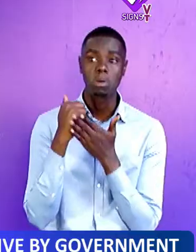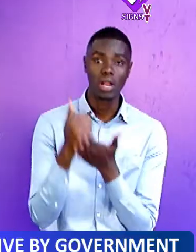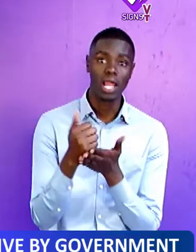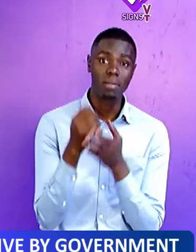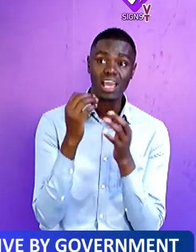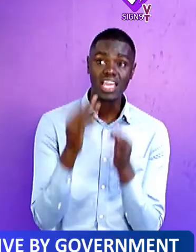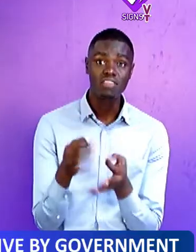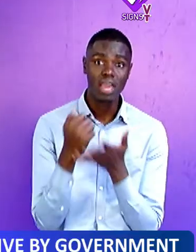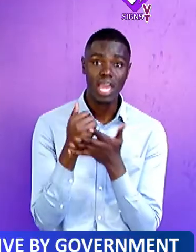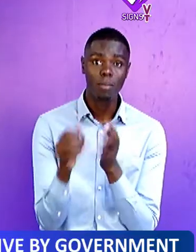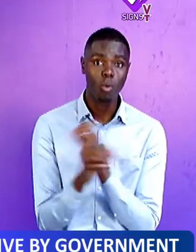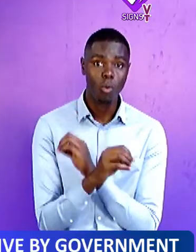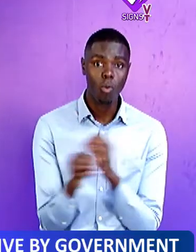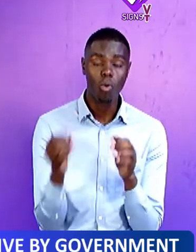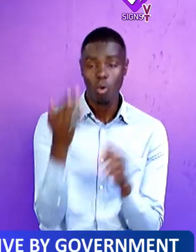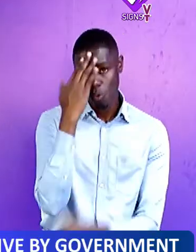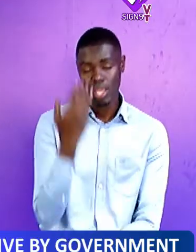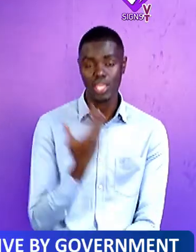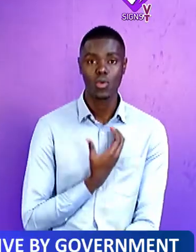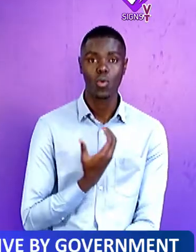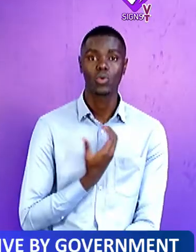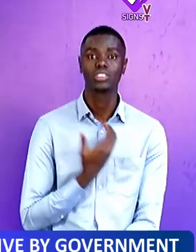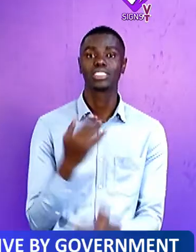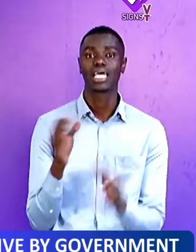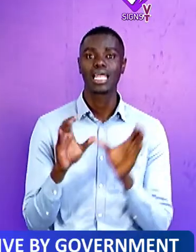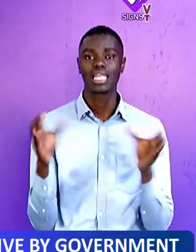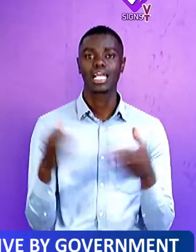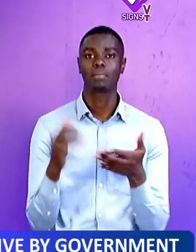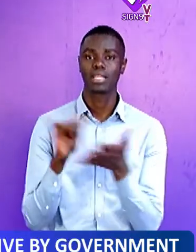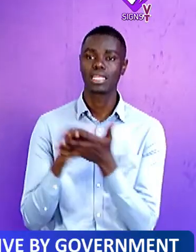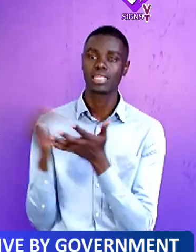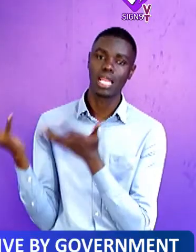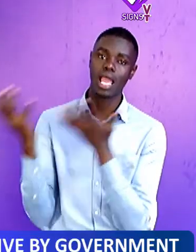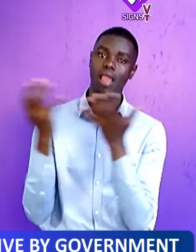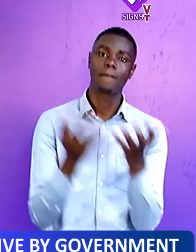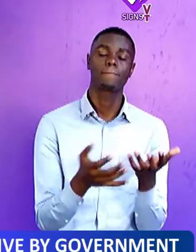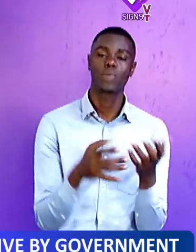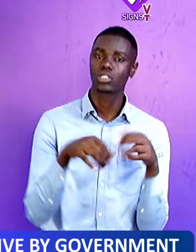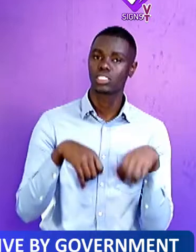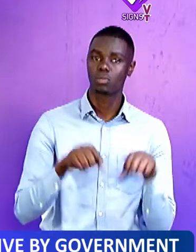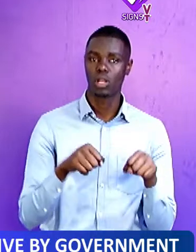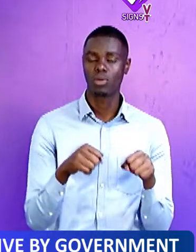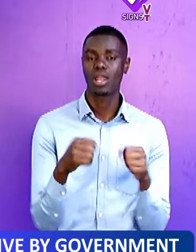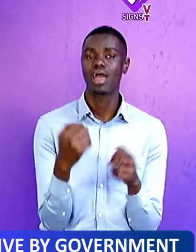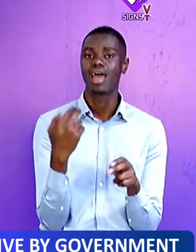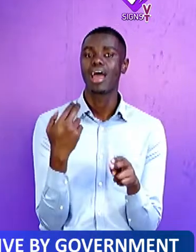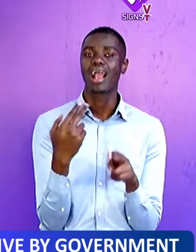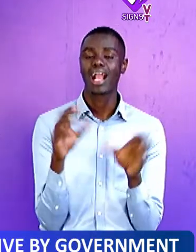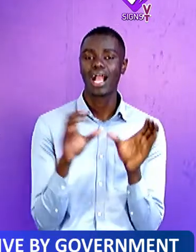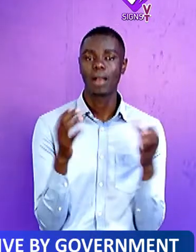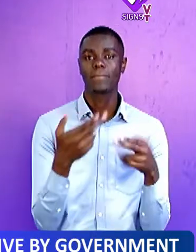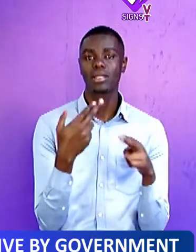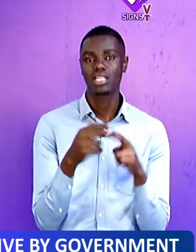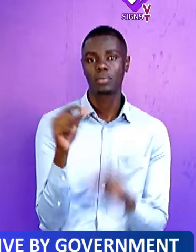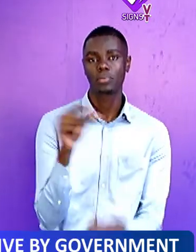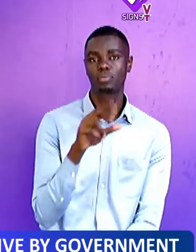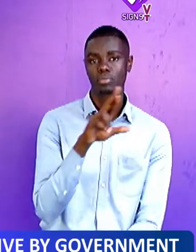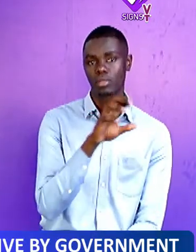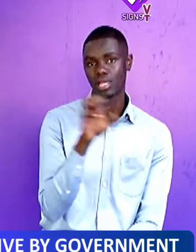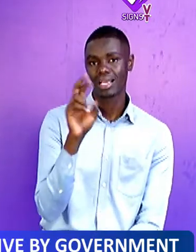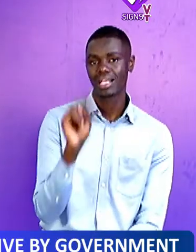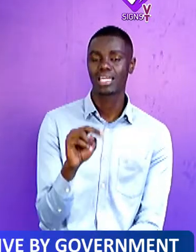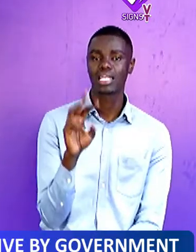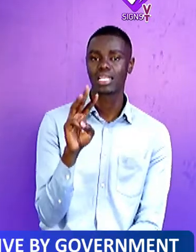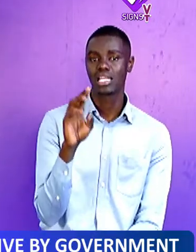does, because he owns a company that imports boda bodas. The company is called Green Wheels. It's